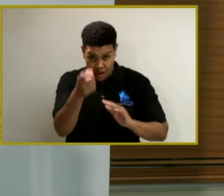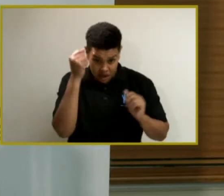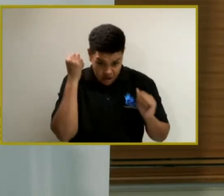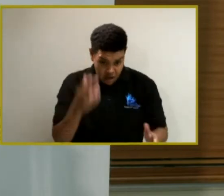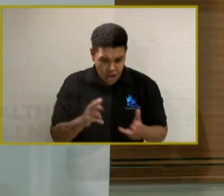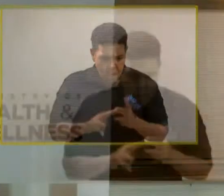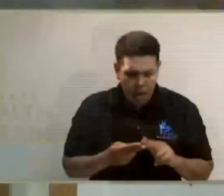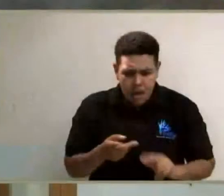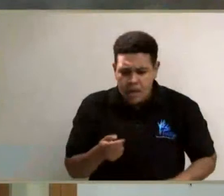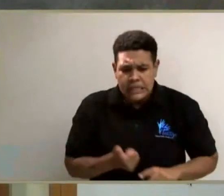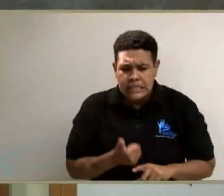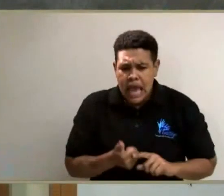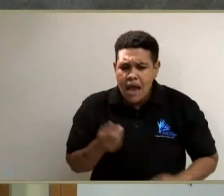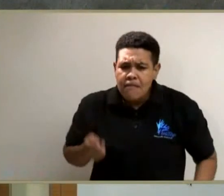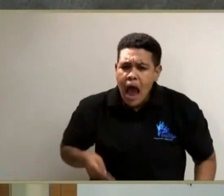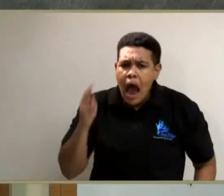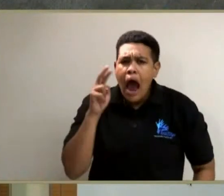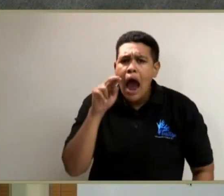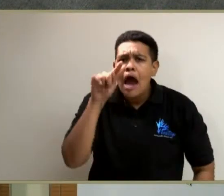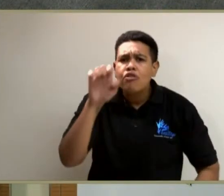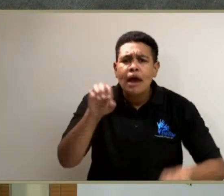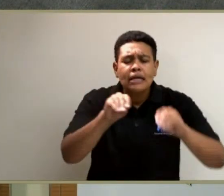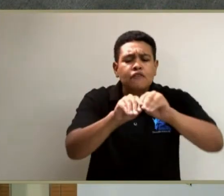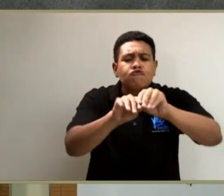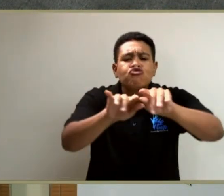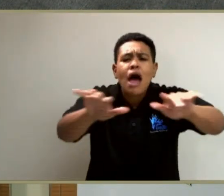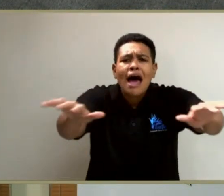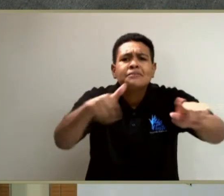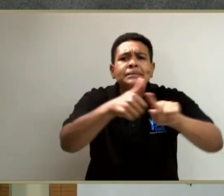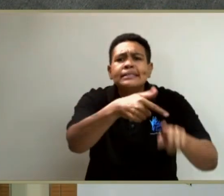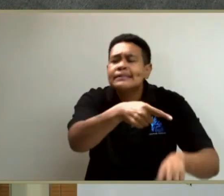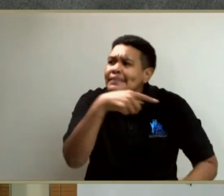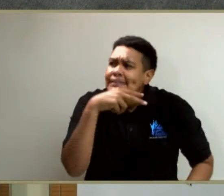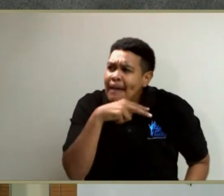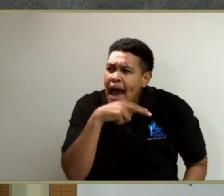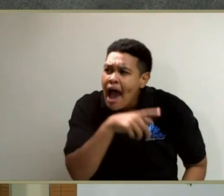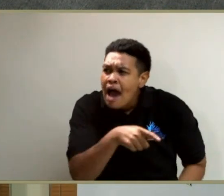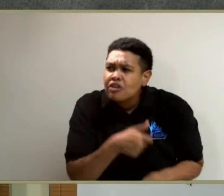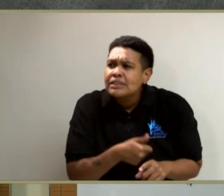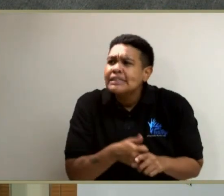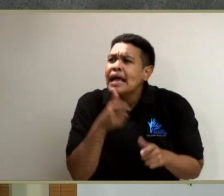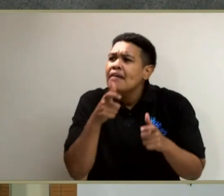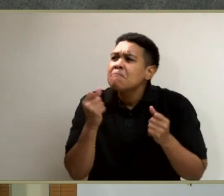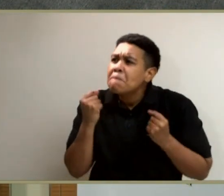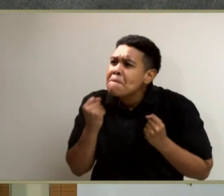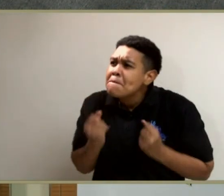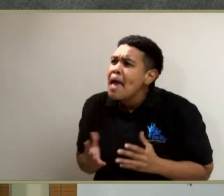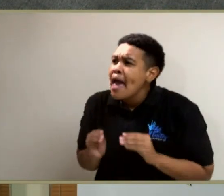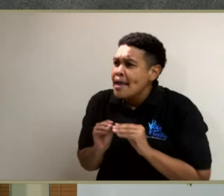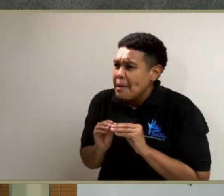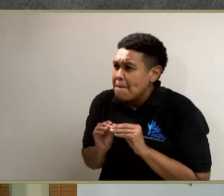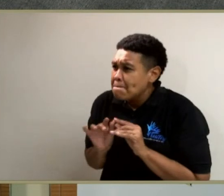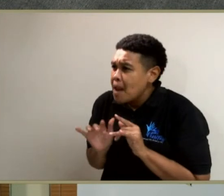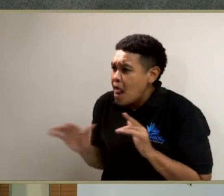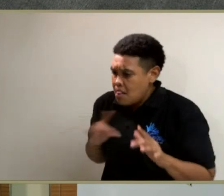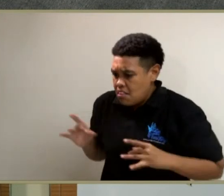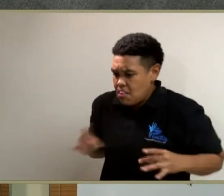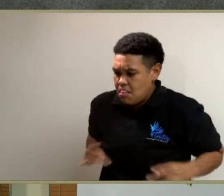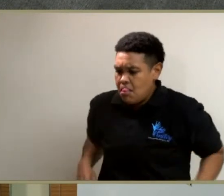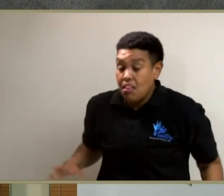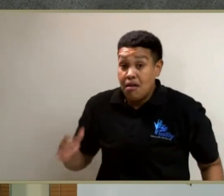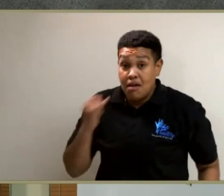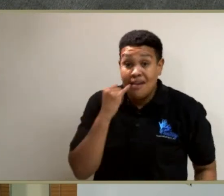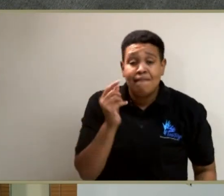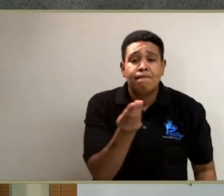numbers, because of the high rate of transmission of this virus, the large numbers mean that even if only